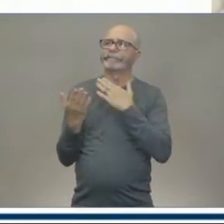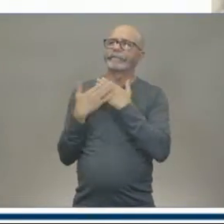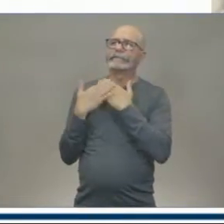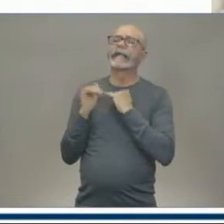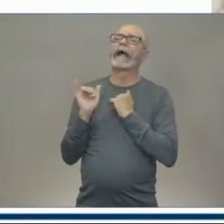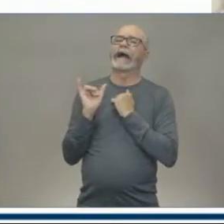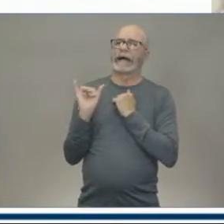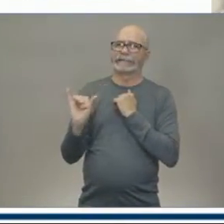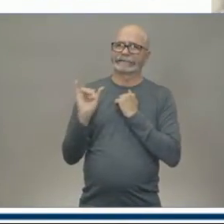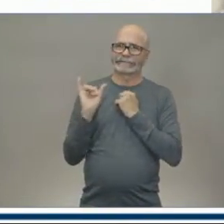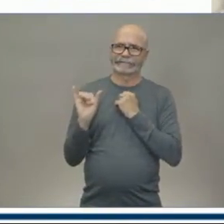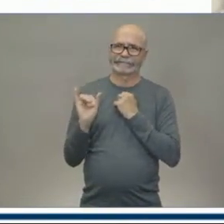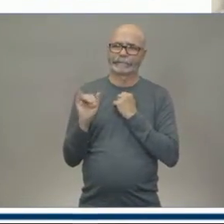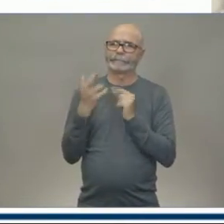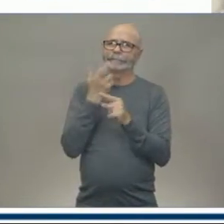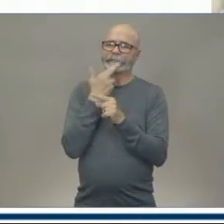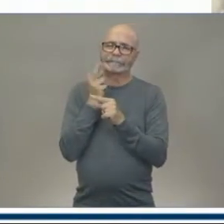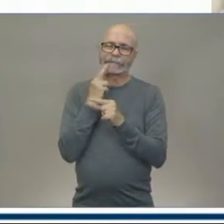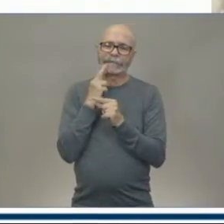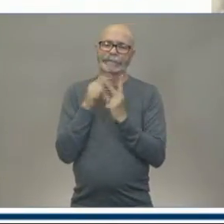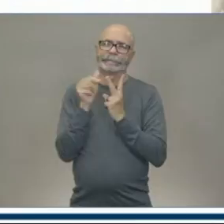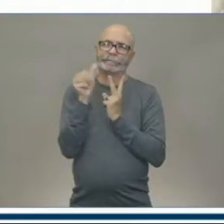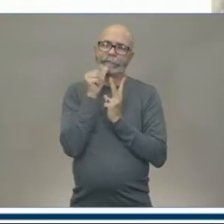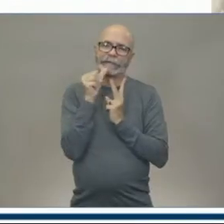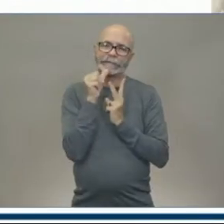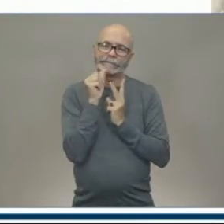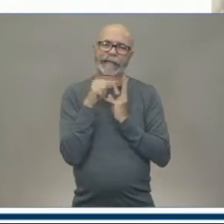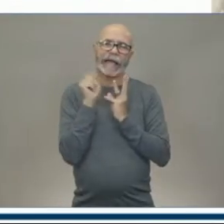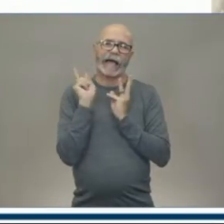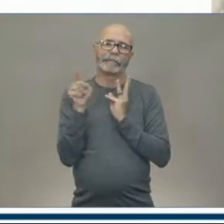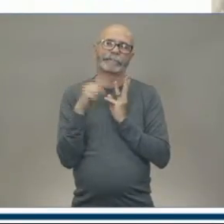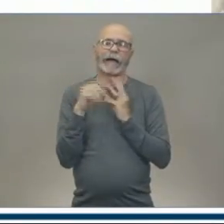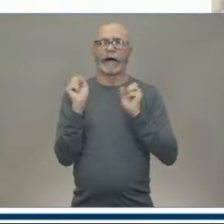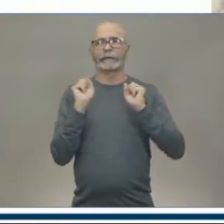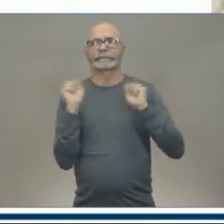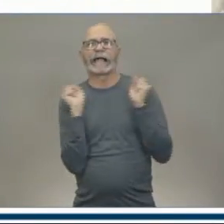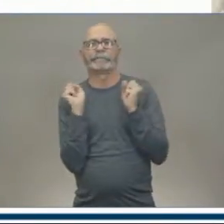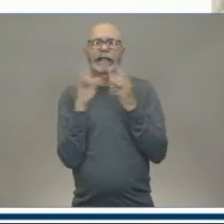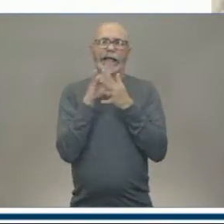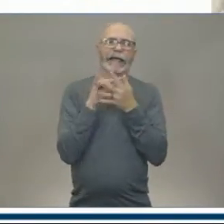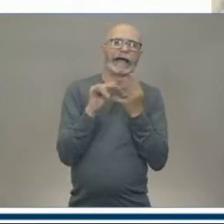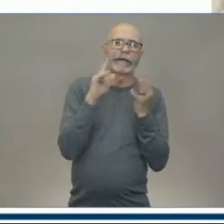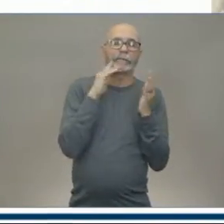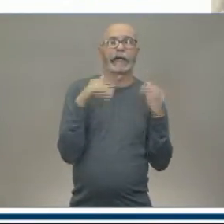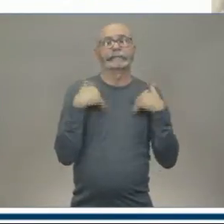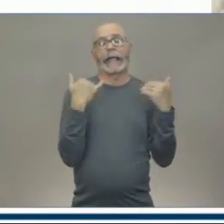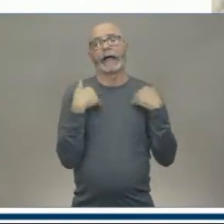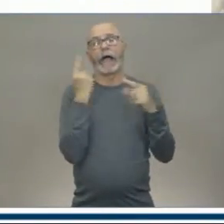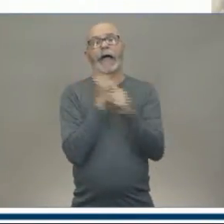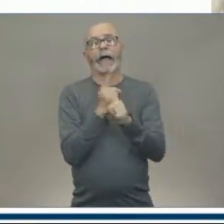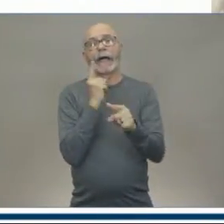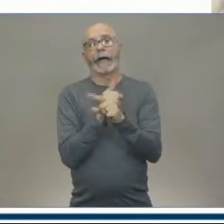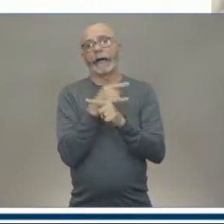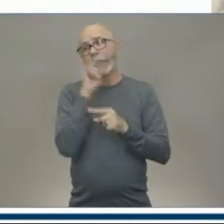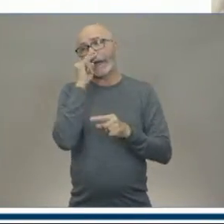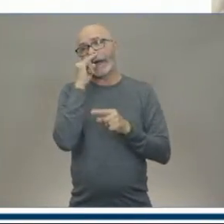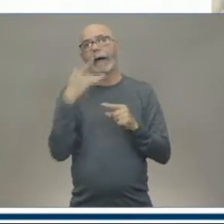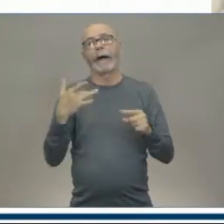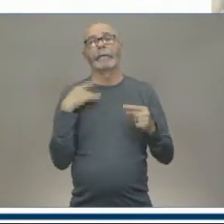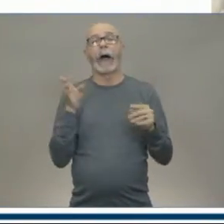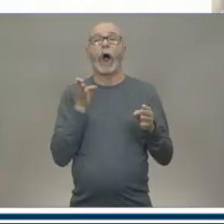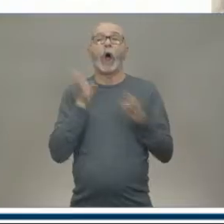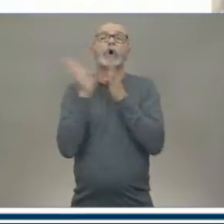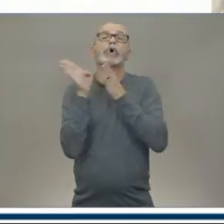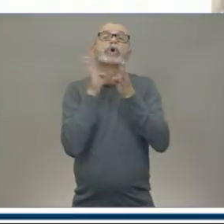in restaurants, bars, stores, and gyms. This is where those young people you talked about tend to congregate. Other provinces